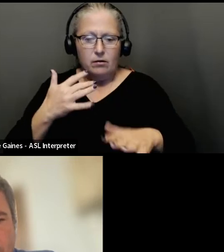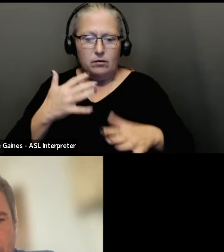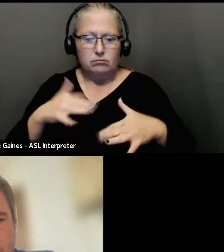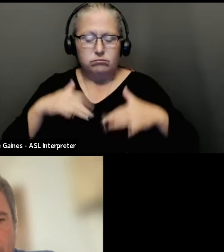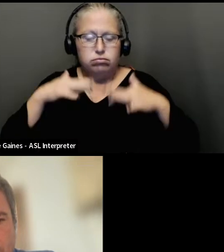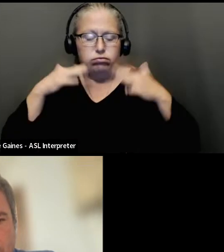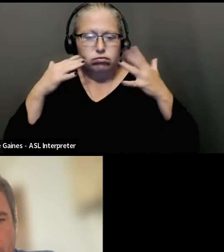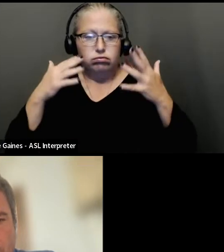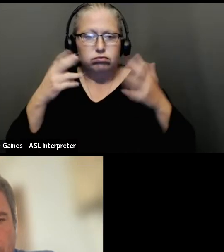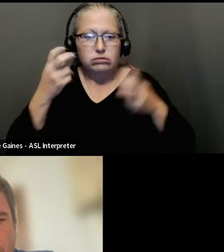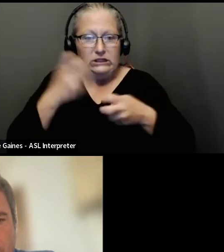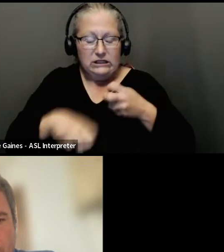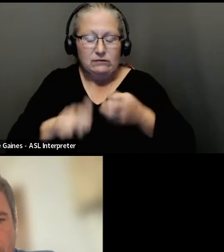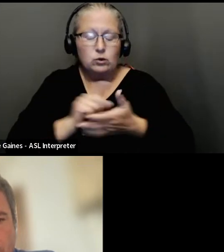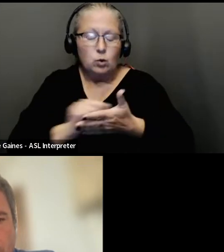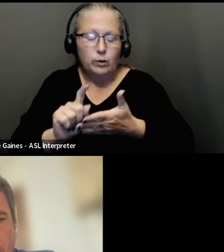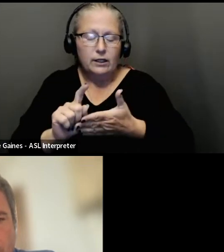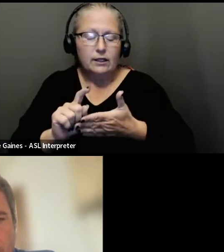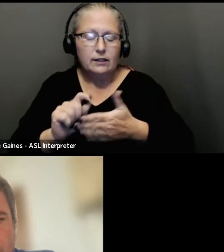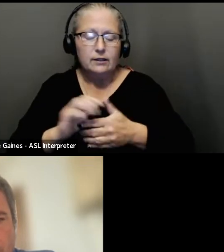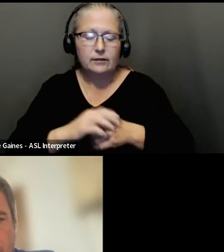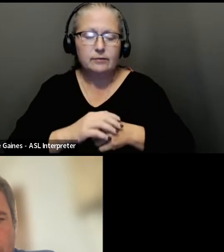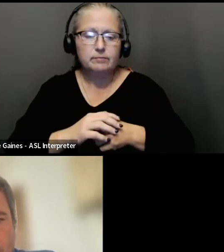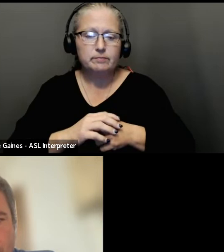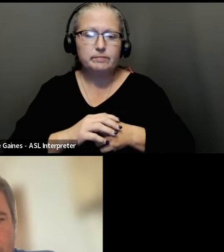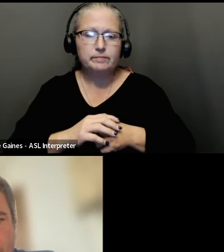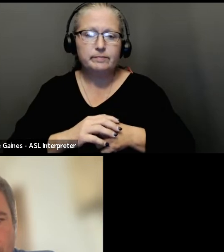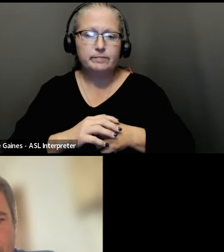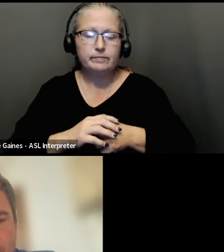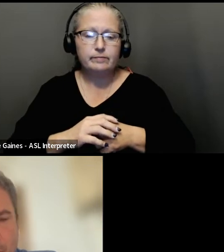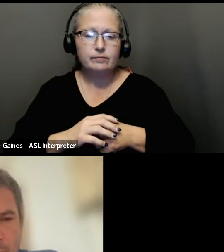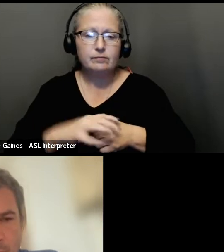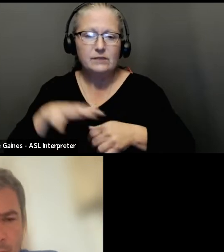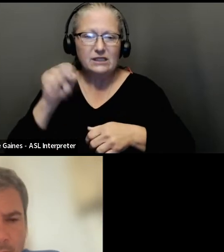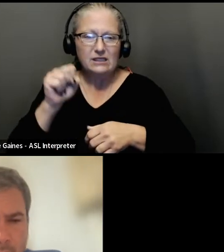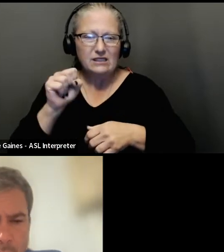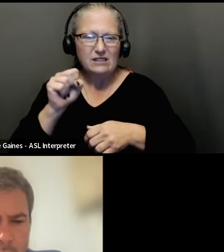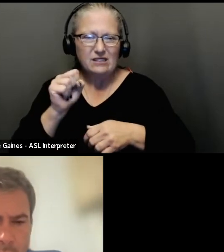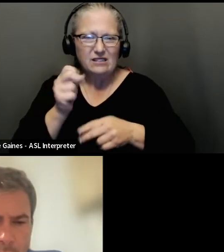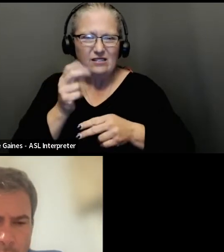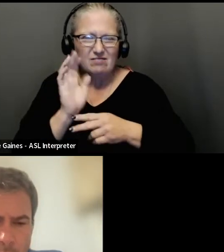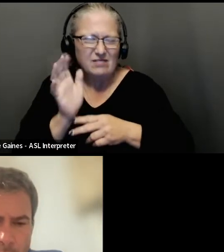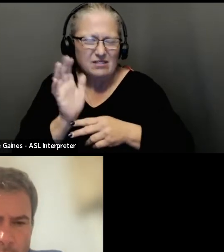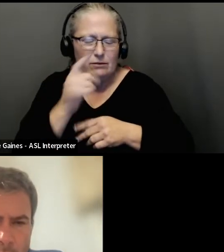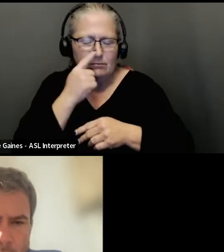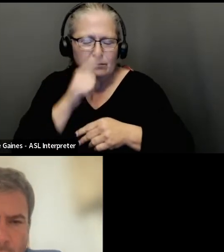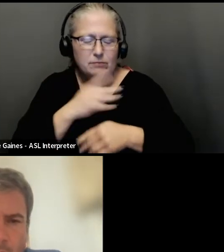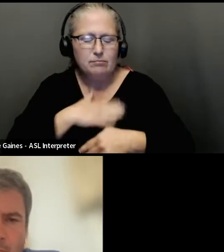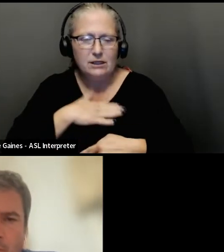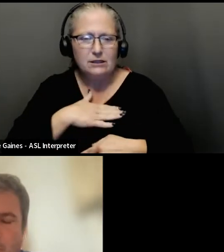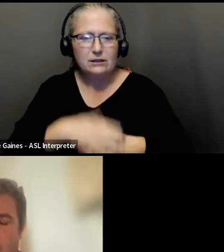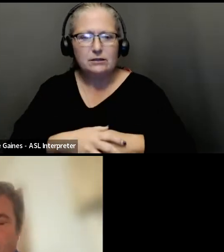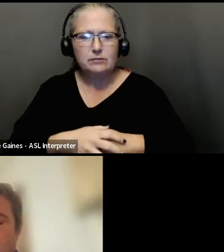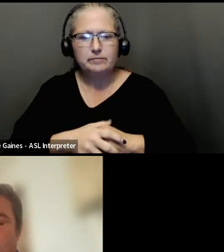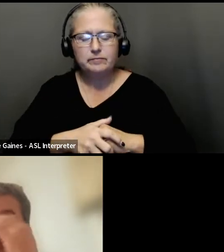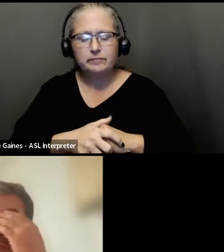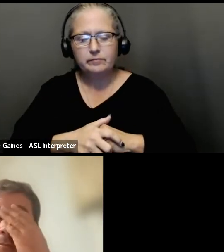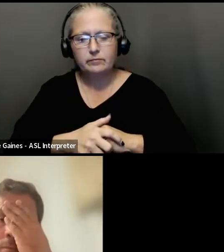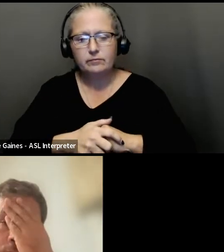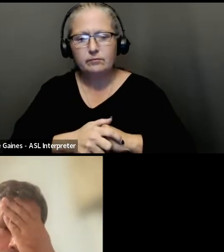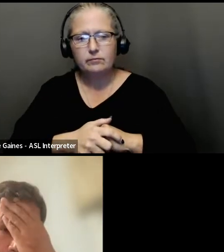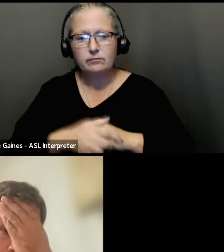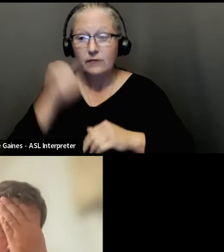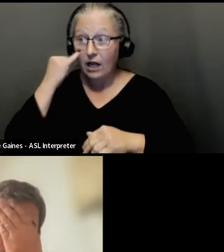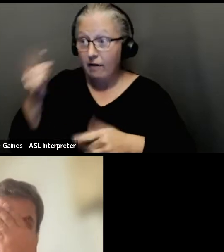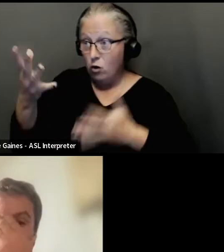This has been a really difficult week, so if we could just take 5 seconds or 5 minutes, please. Yeah, if you